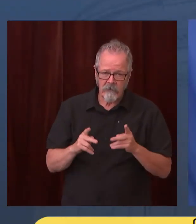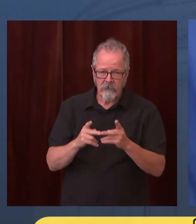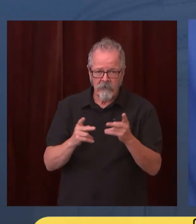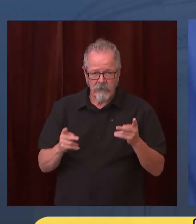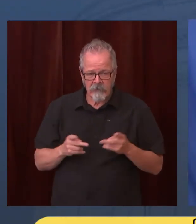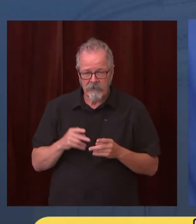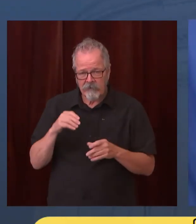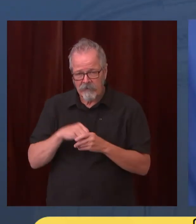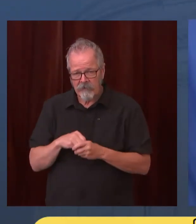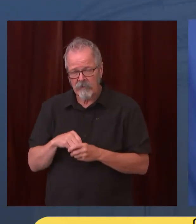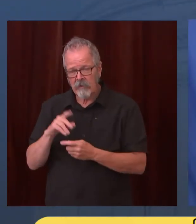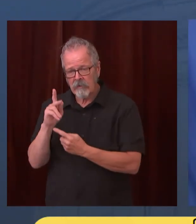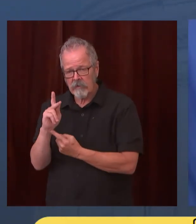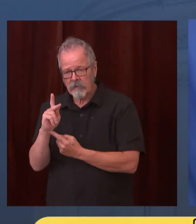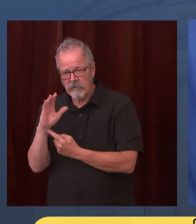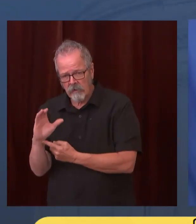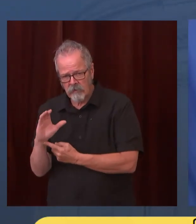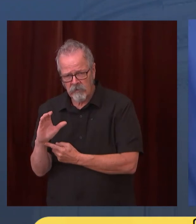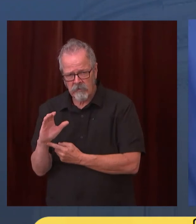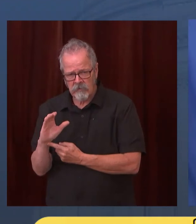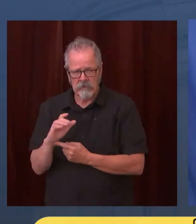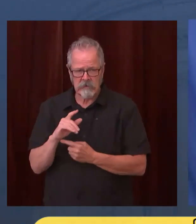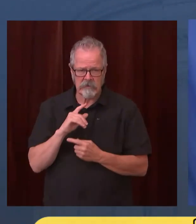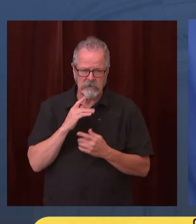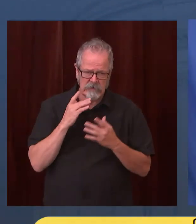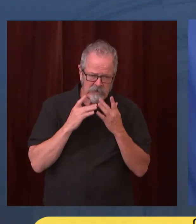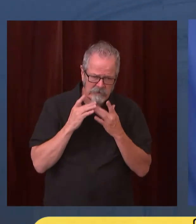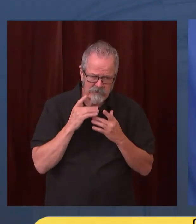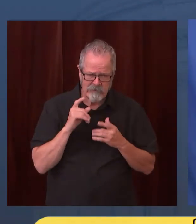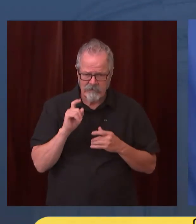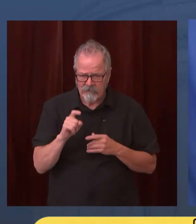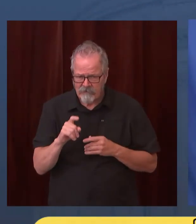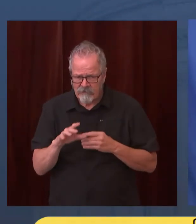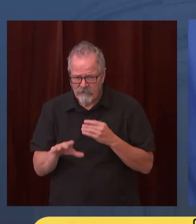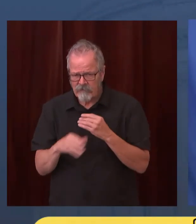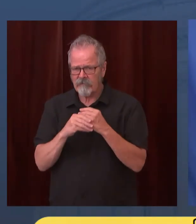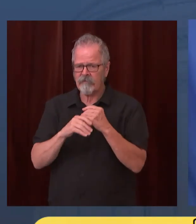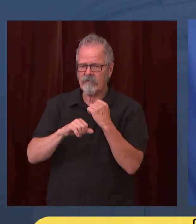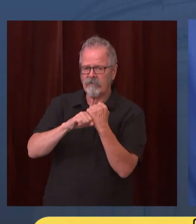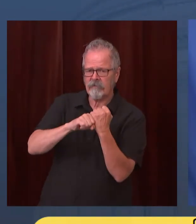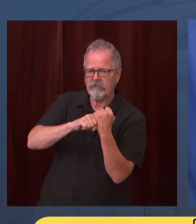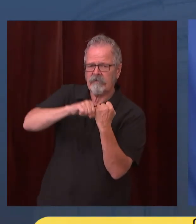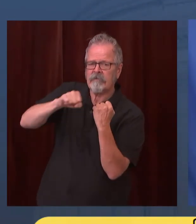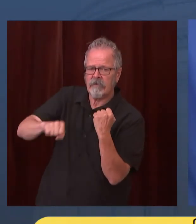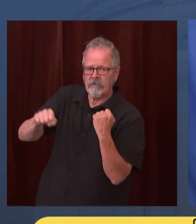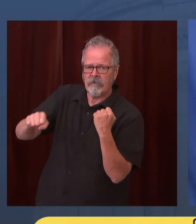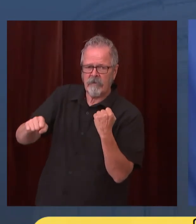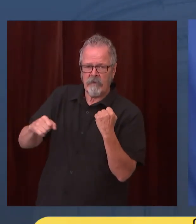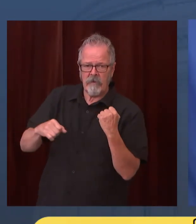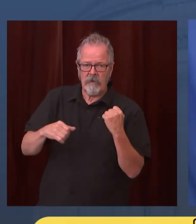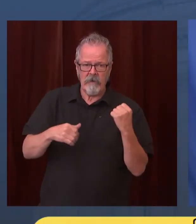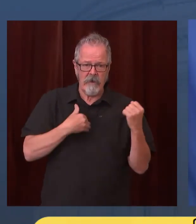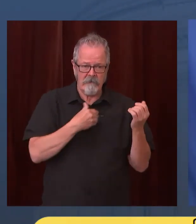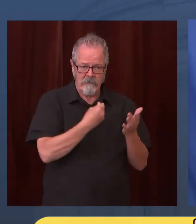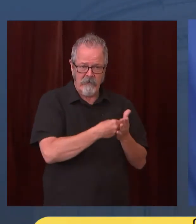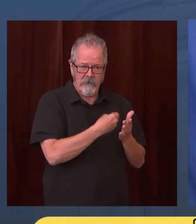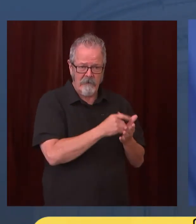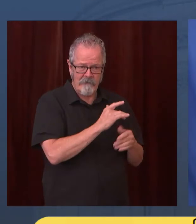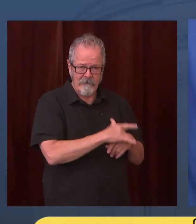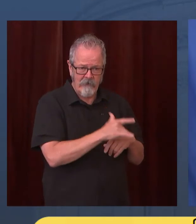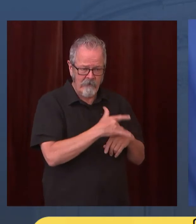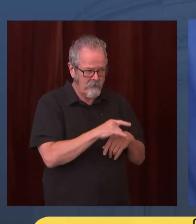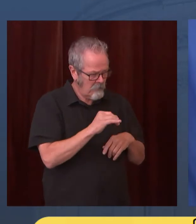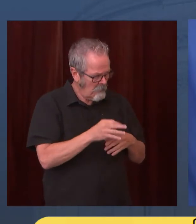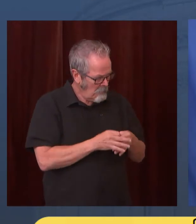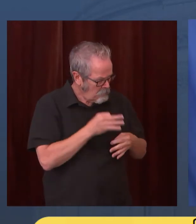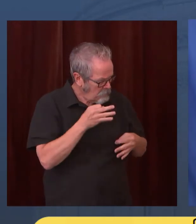funds out to folks who need it. Any chance that that bridge could be extended once in the future? We're not seriously considering that right now,